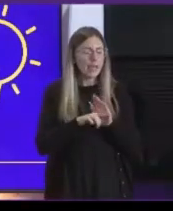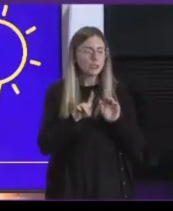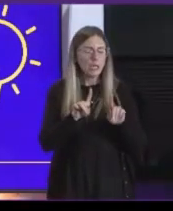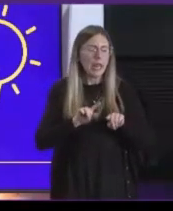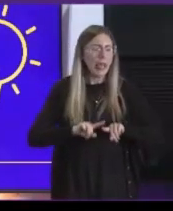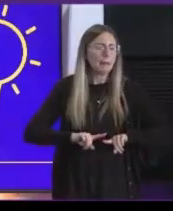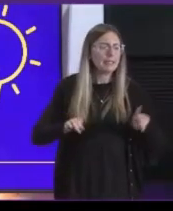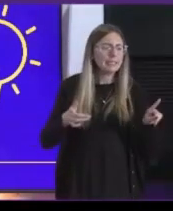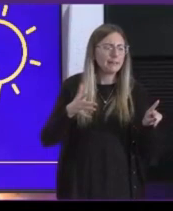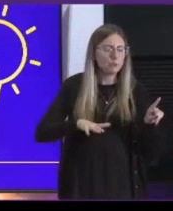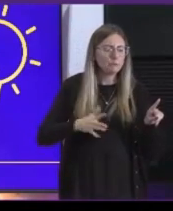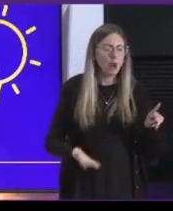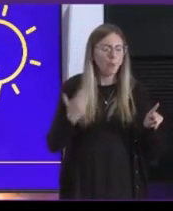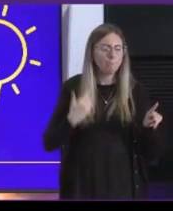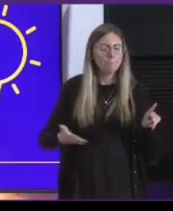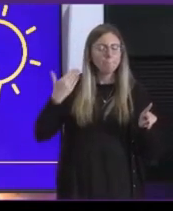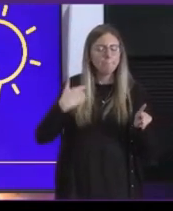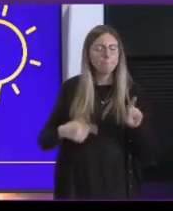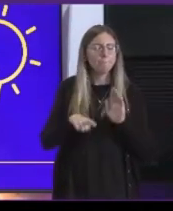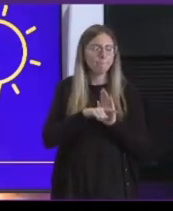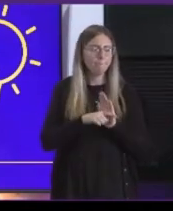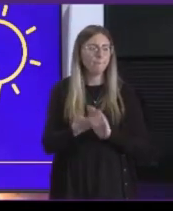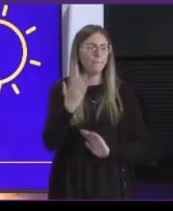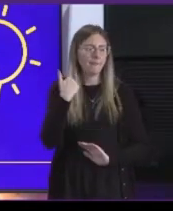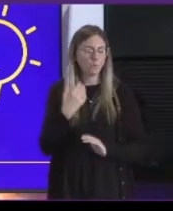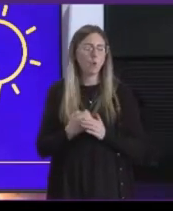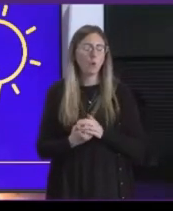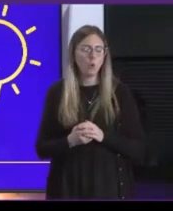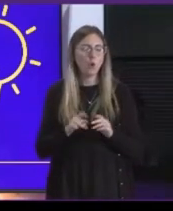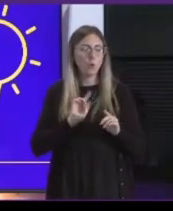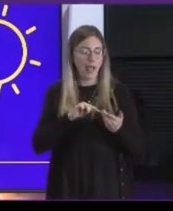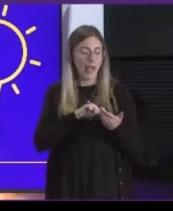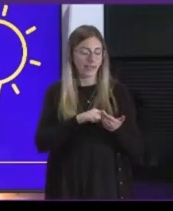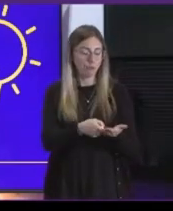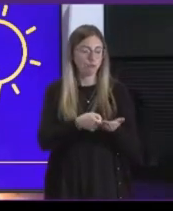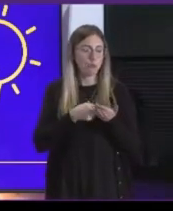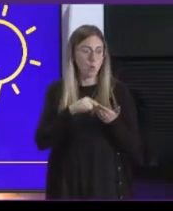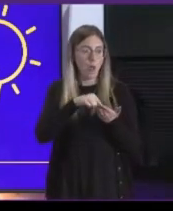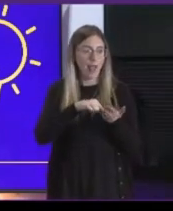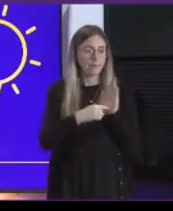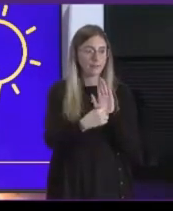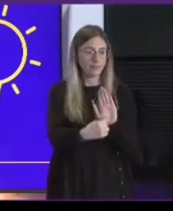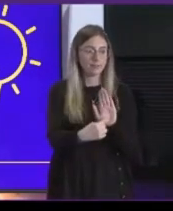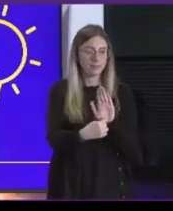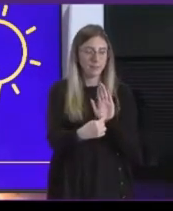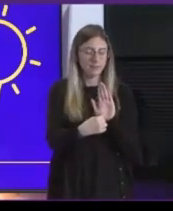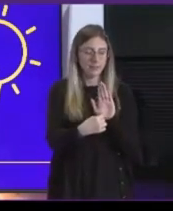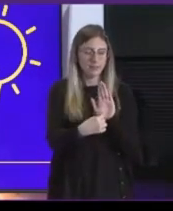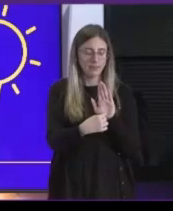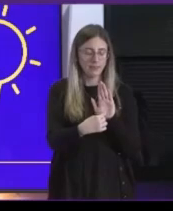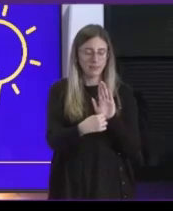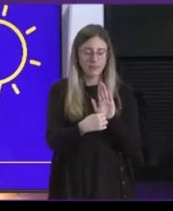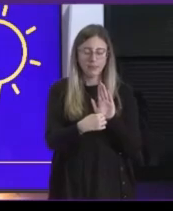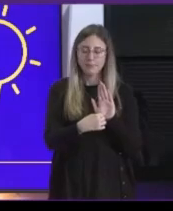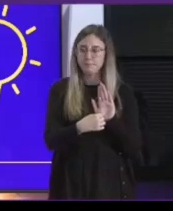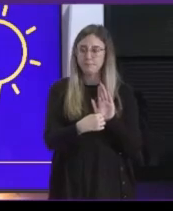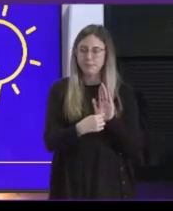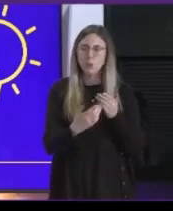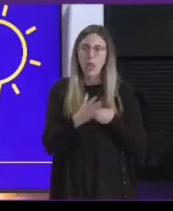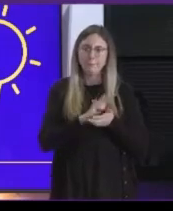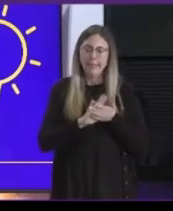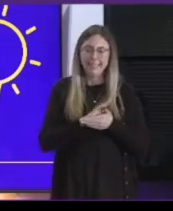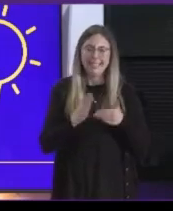than the previous EU legislation in that it does have requirements within the legislation. So that makes it a little bit